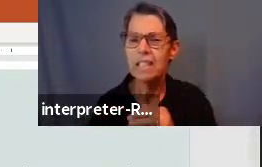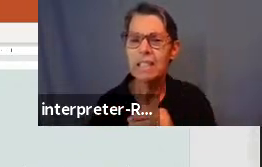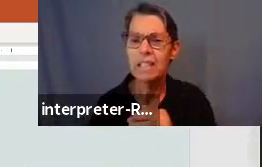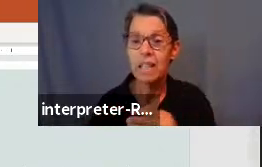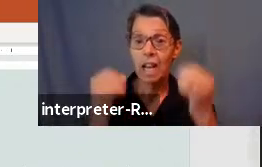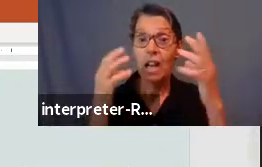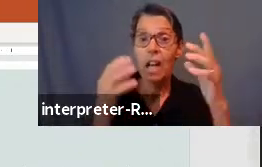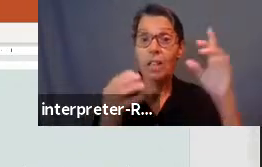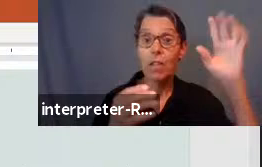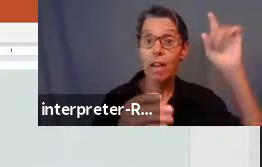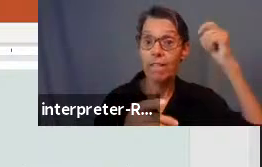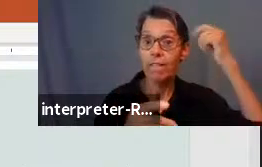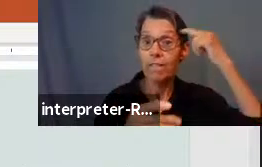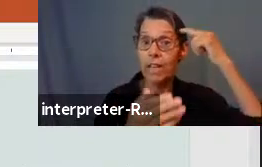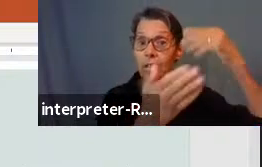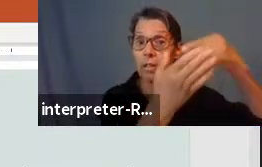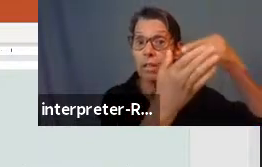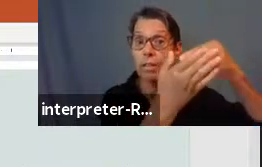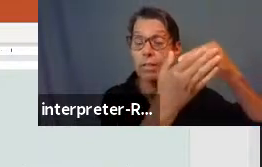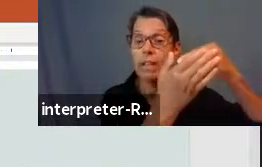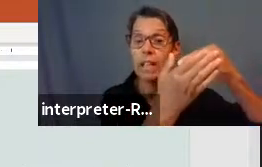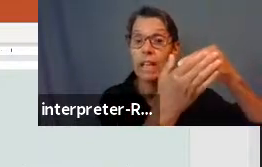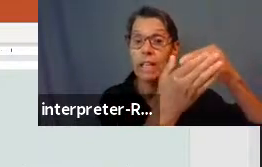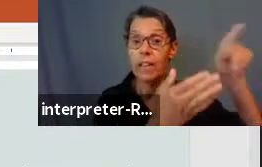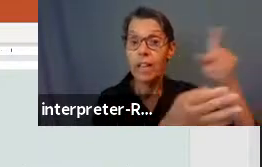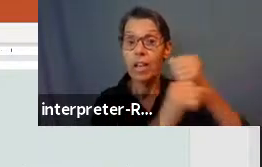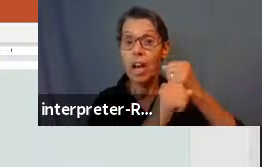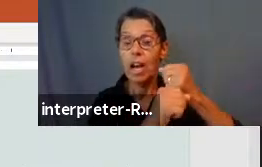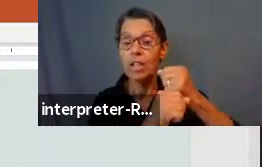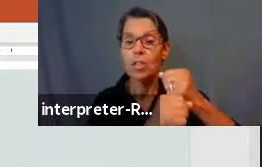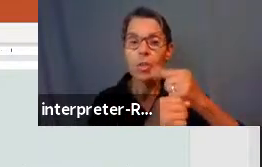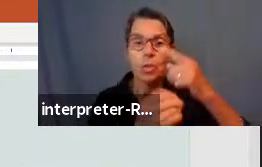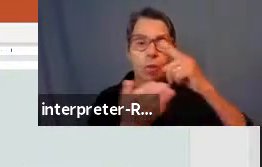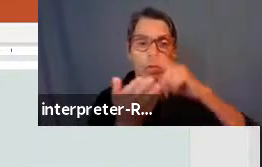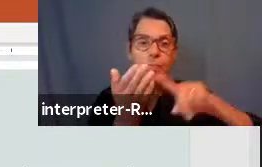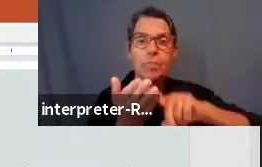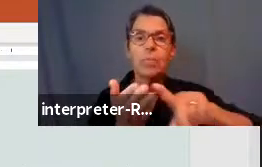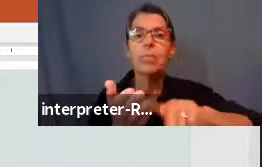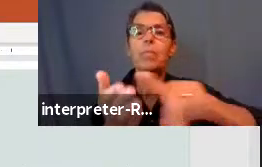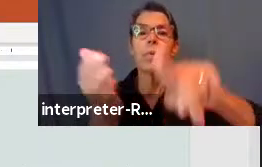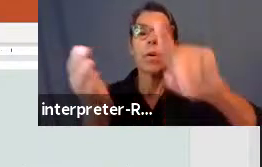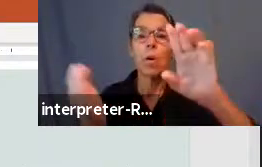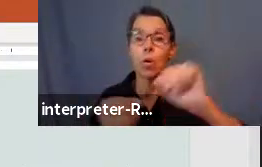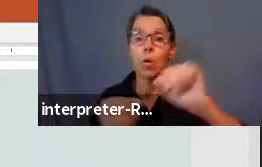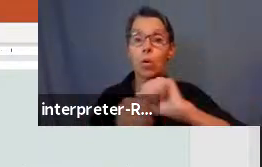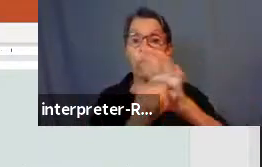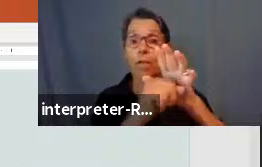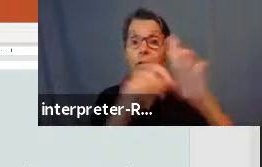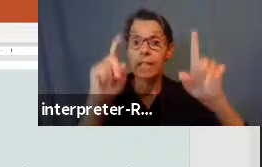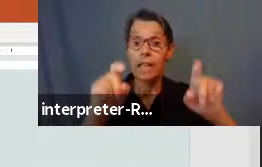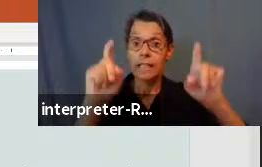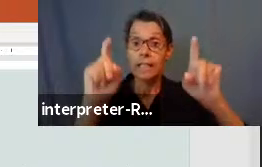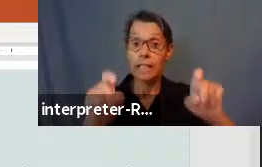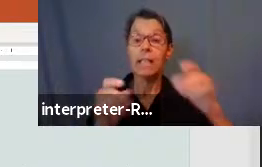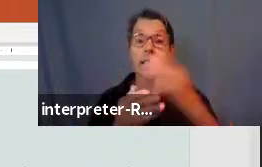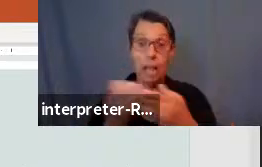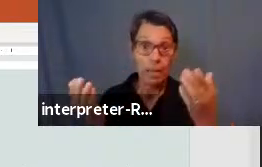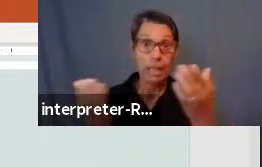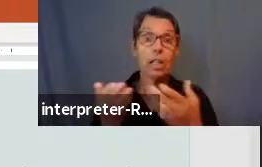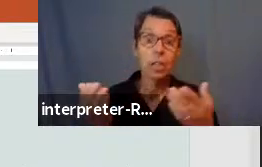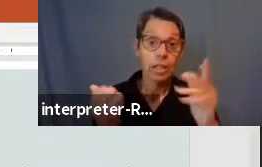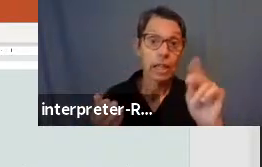grant funding was done on studying COVID testing, and there was some of this funding was done here in the state of